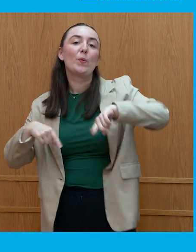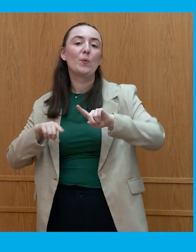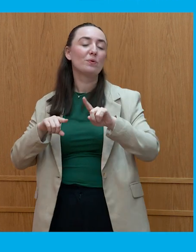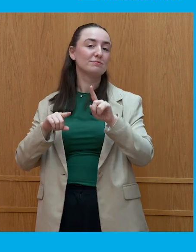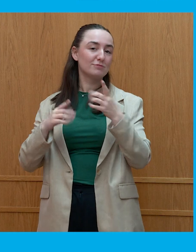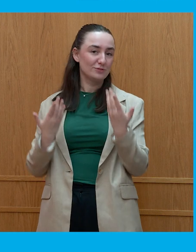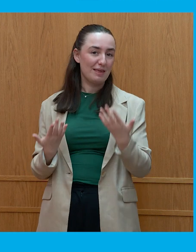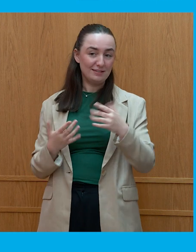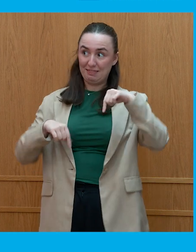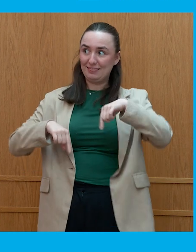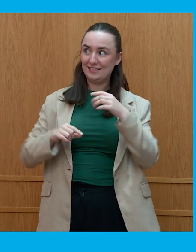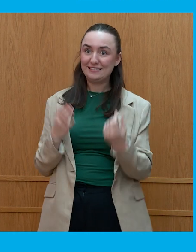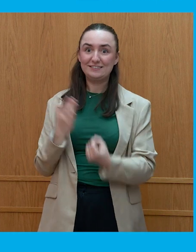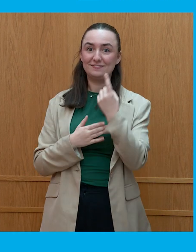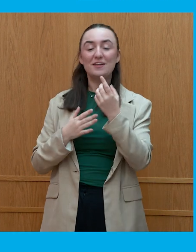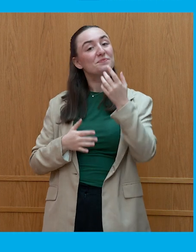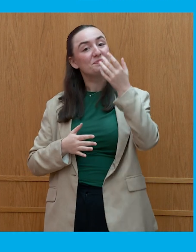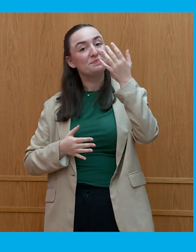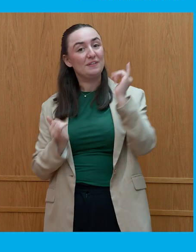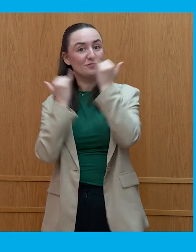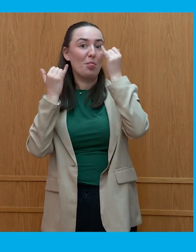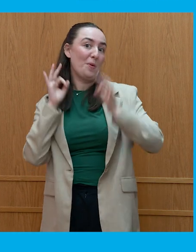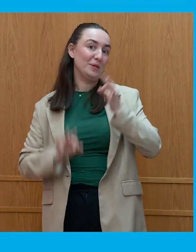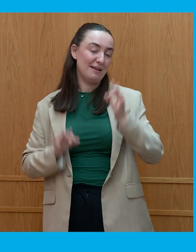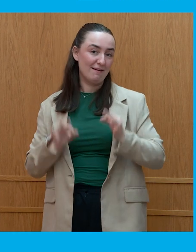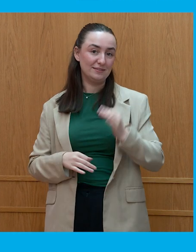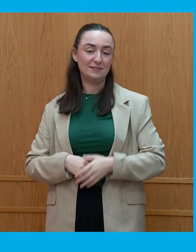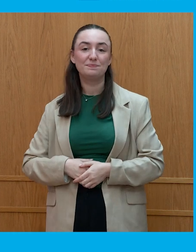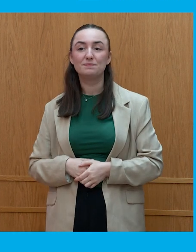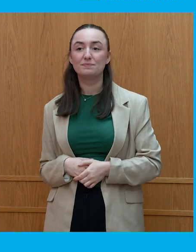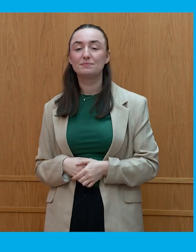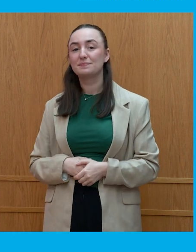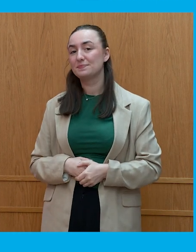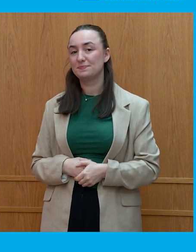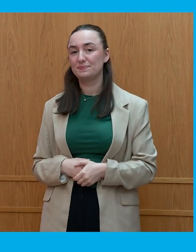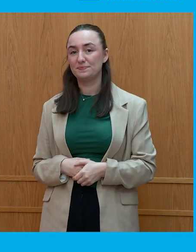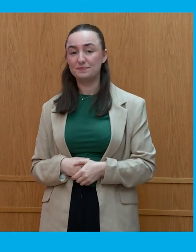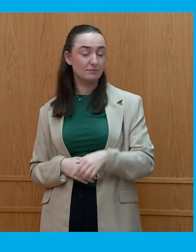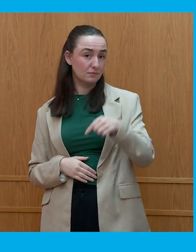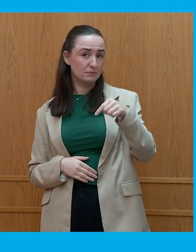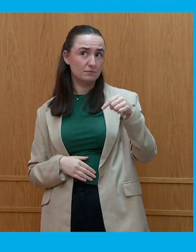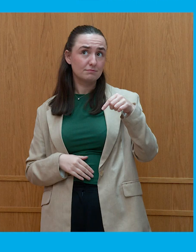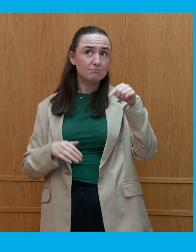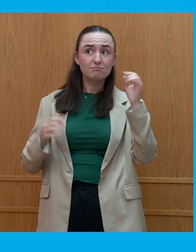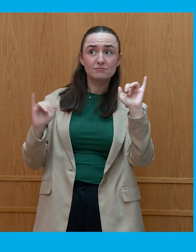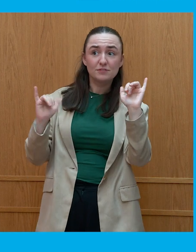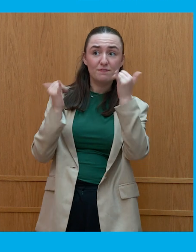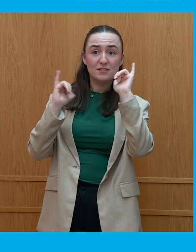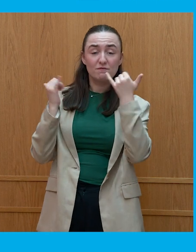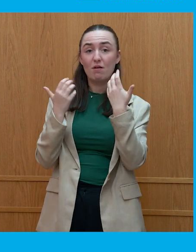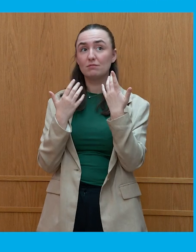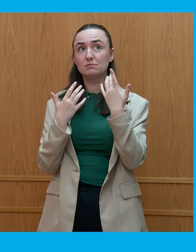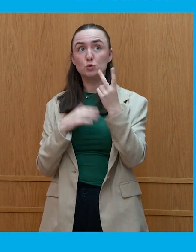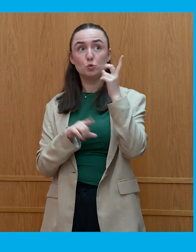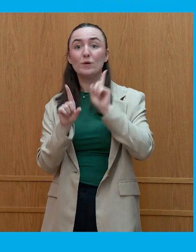Festival of Politics event. It's all the more apposite because the festival is 20 years old, and we